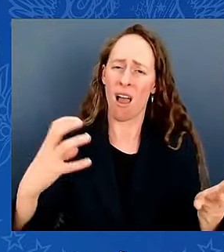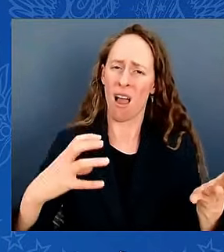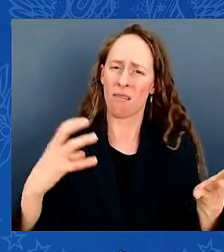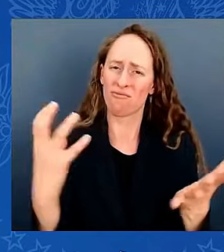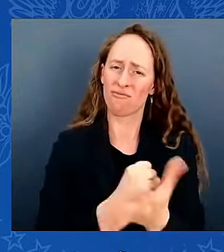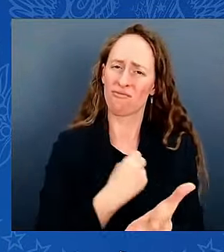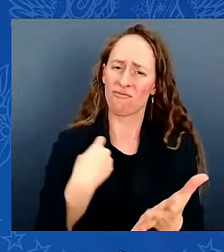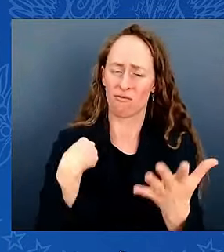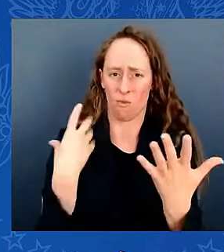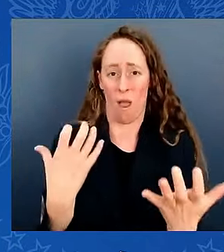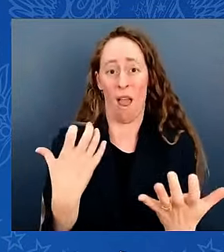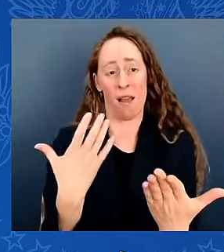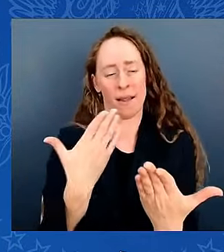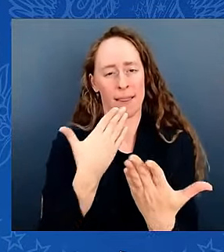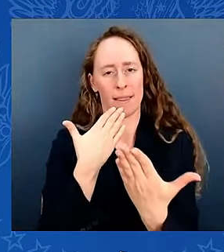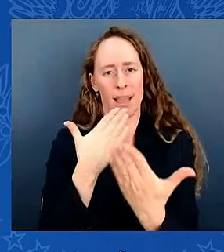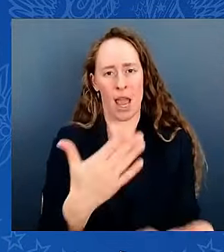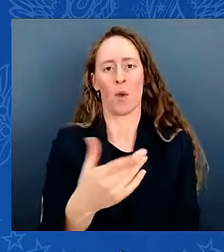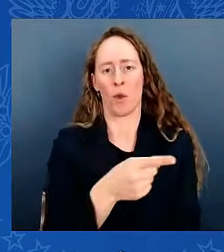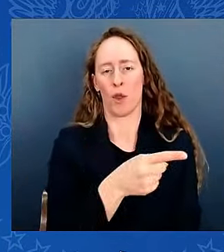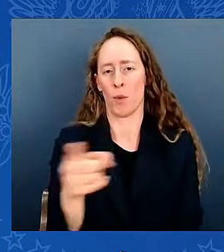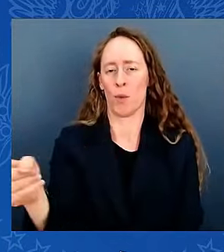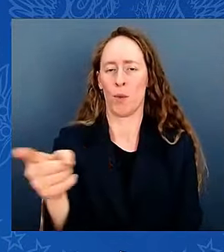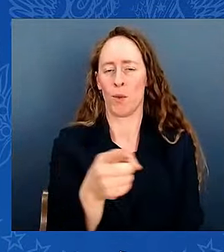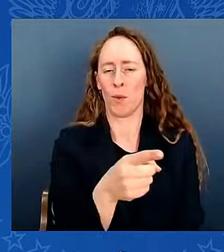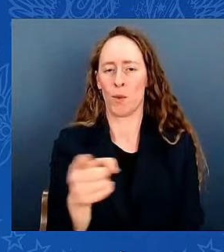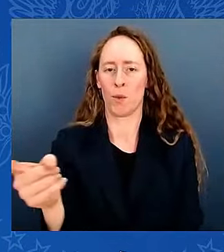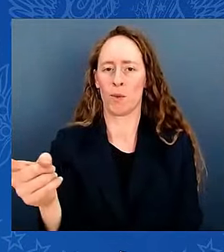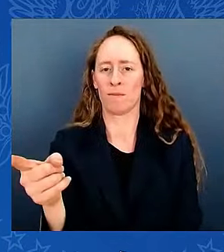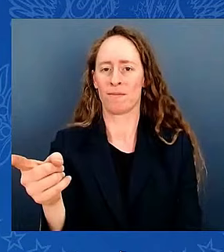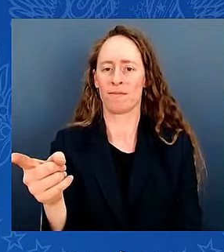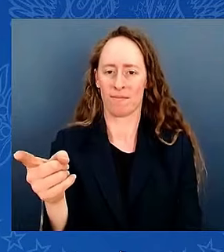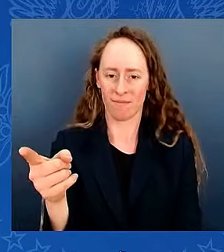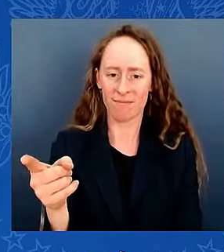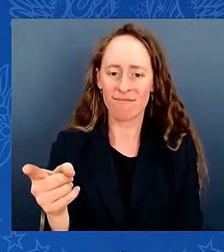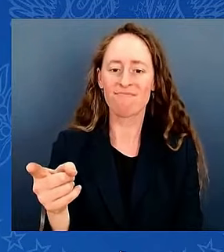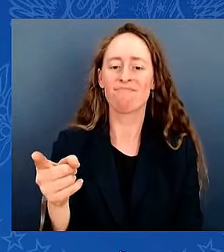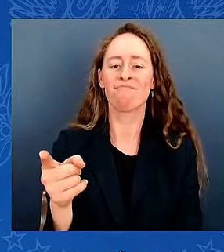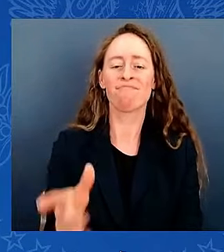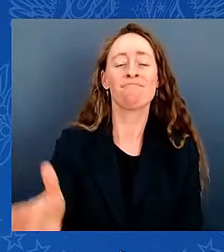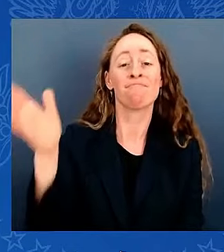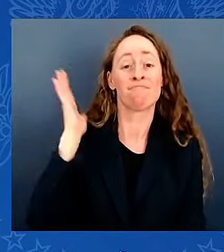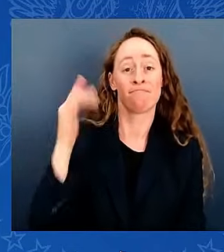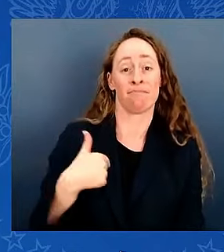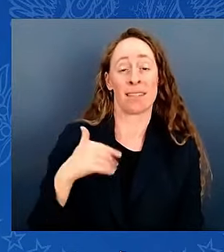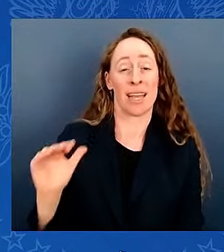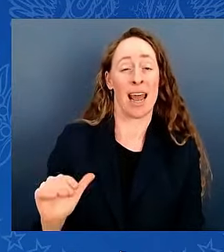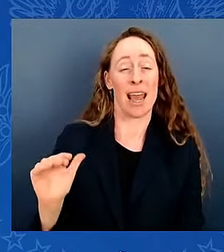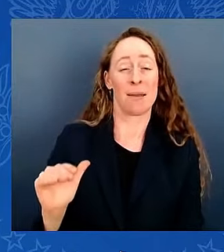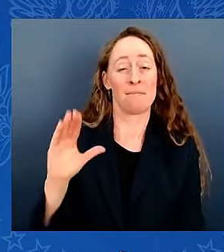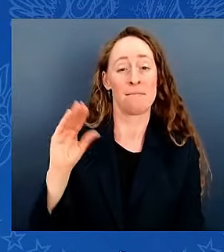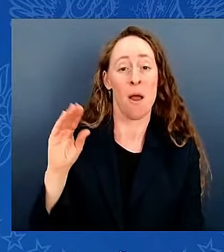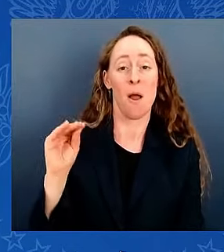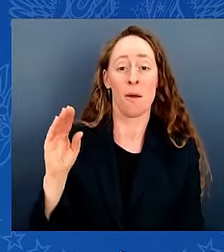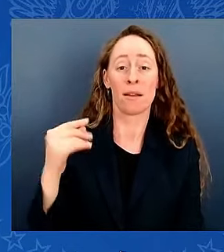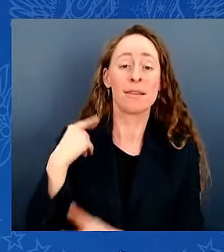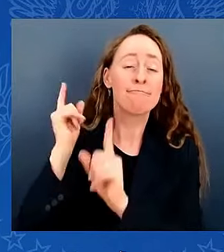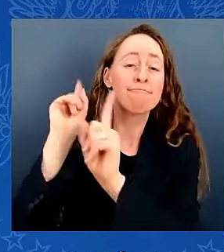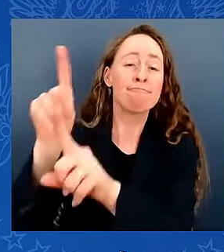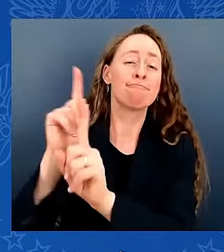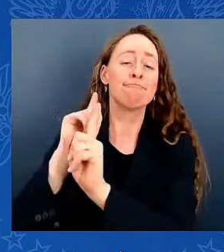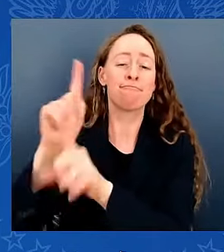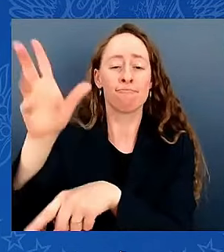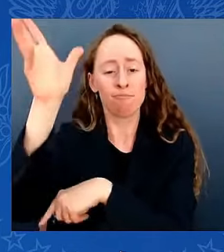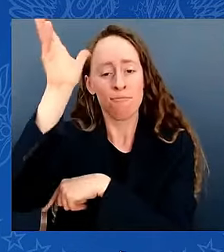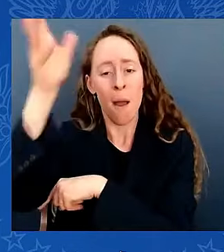up, I'd walk into the kitchen of my grandpa's house in Scranton, and he and the adults would be having a conversation